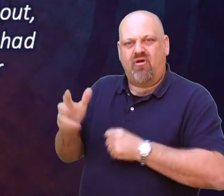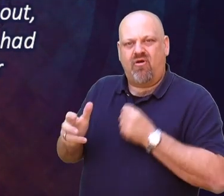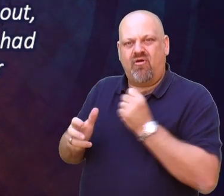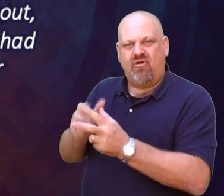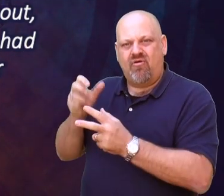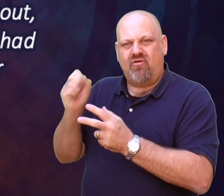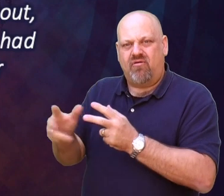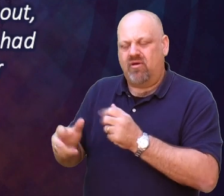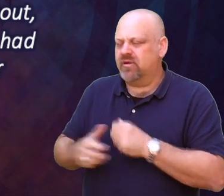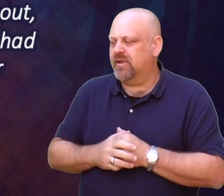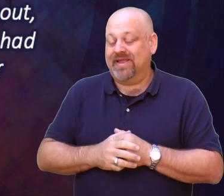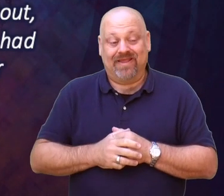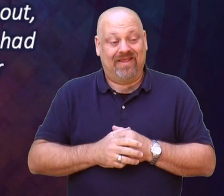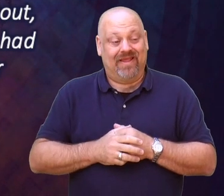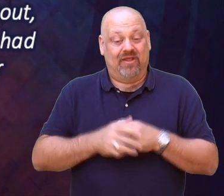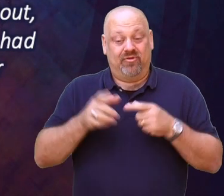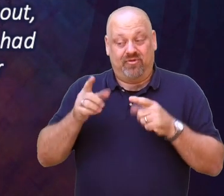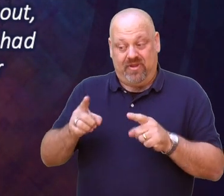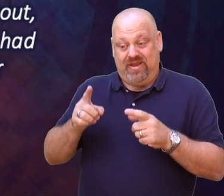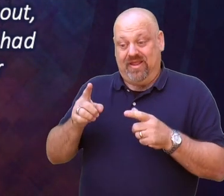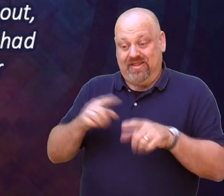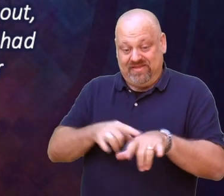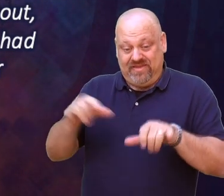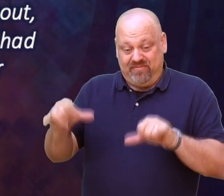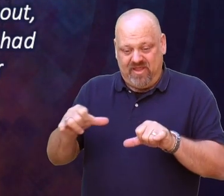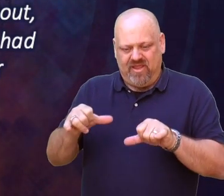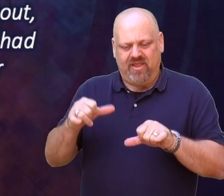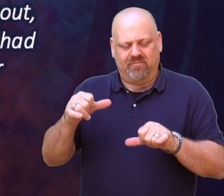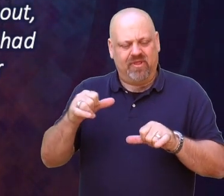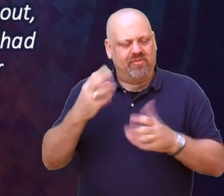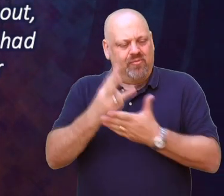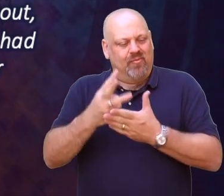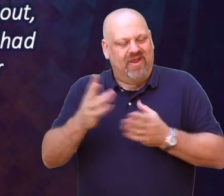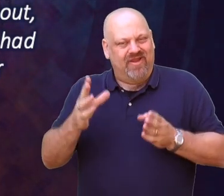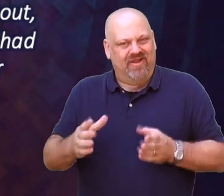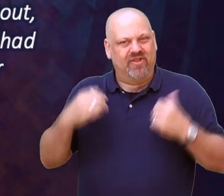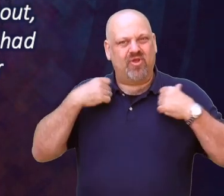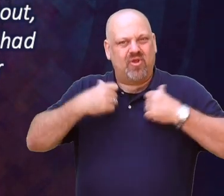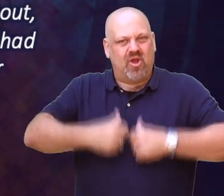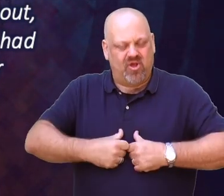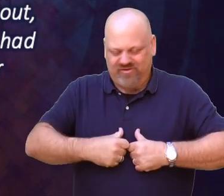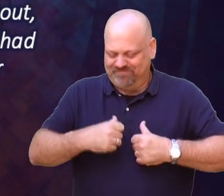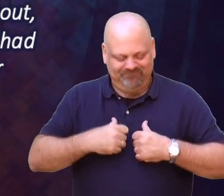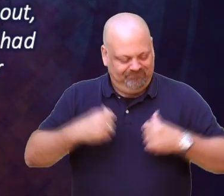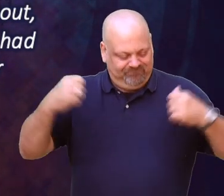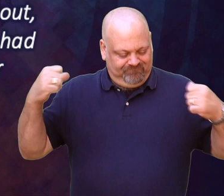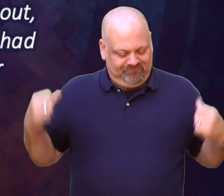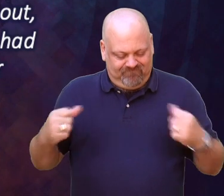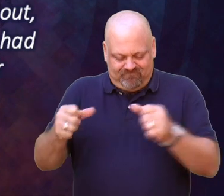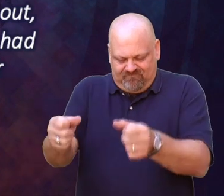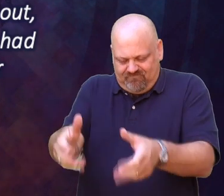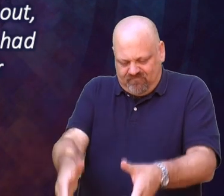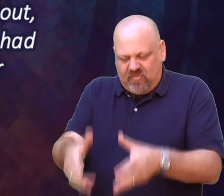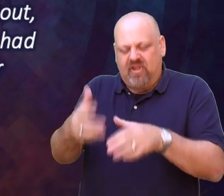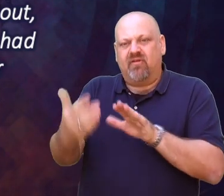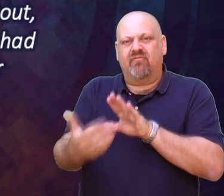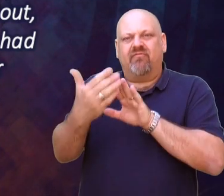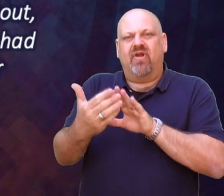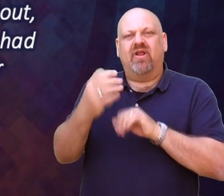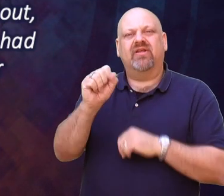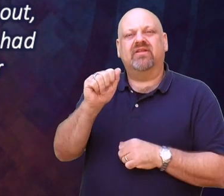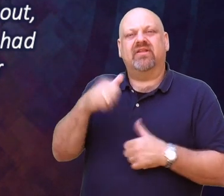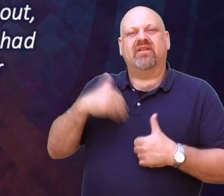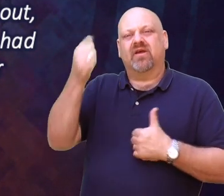the witnesses laid their coats at the feet of a young man named Saul. While they were stoning